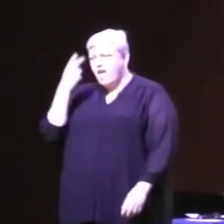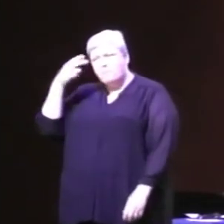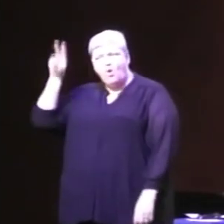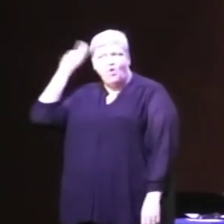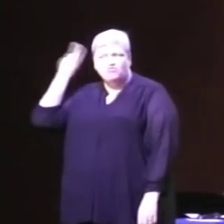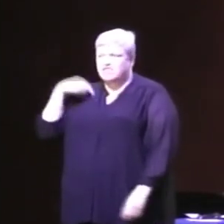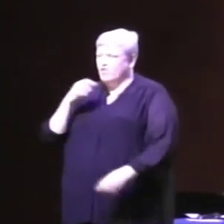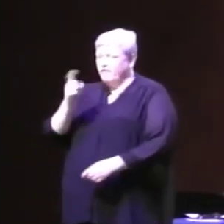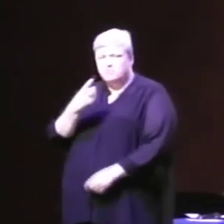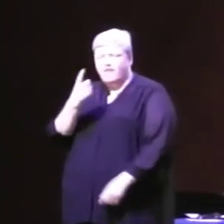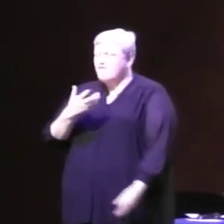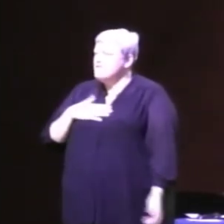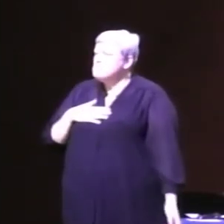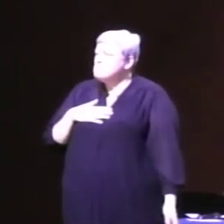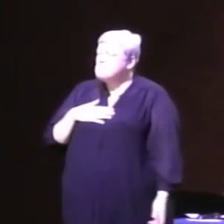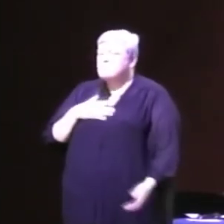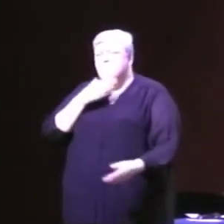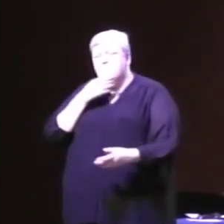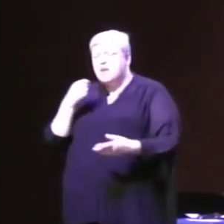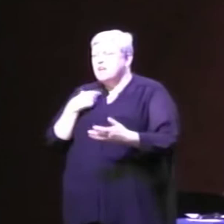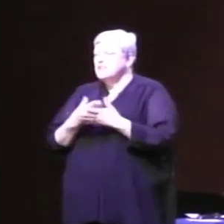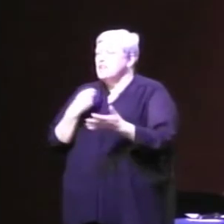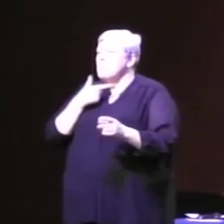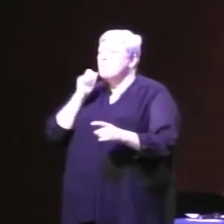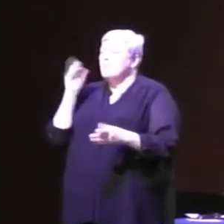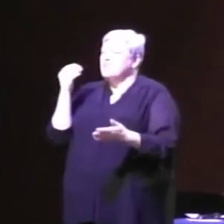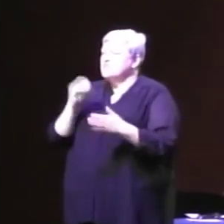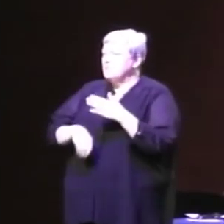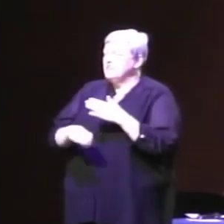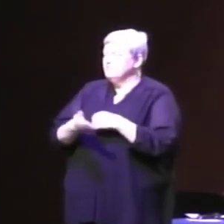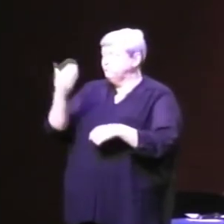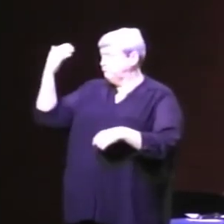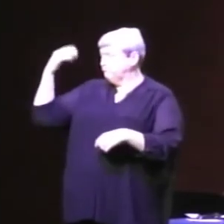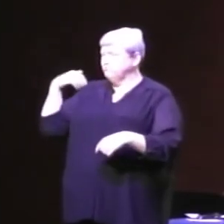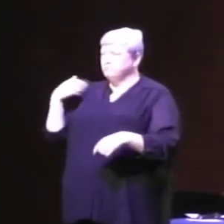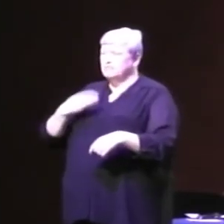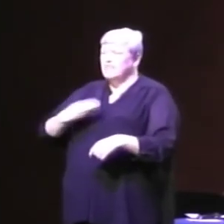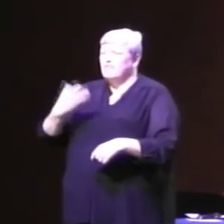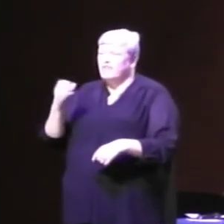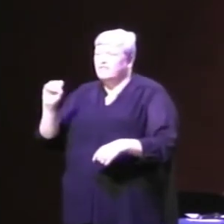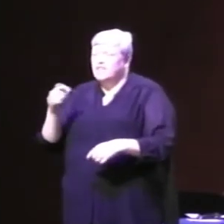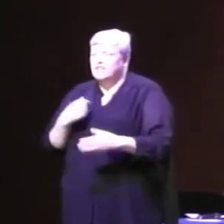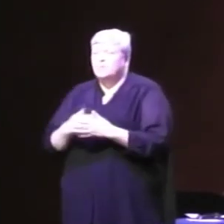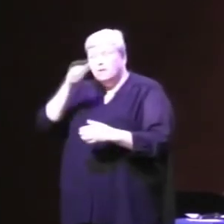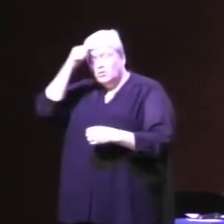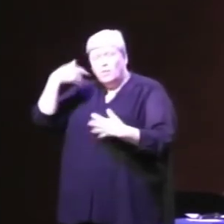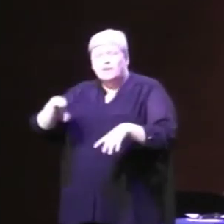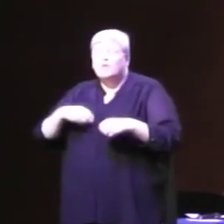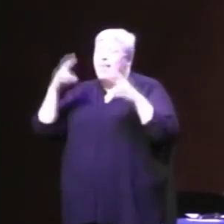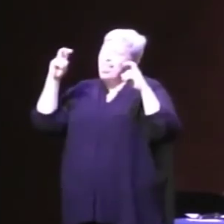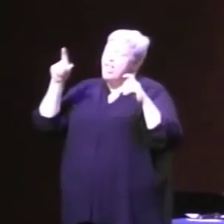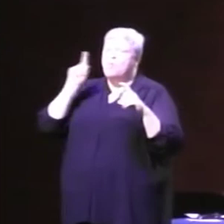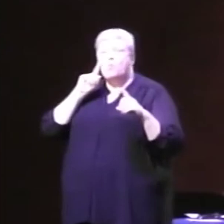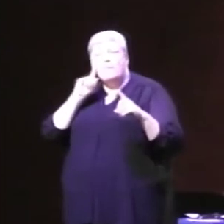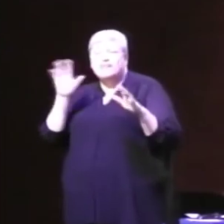of the Chancellor, the man who has taken public spending back to the 1950s. We know he has adopted the phrase, women and